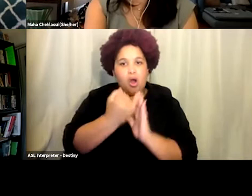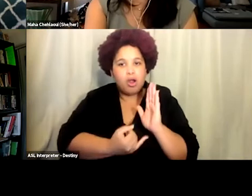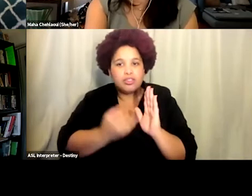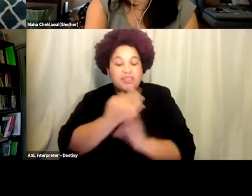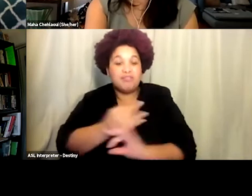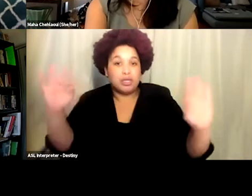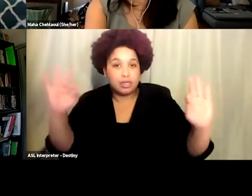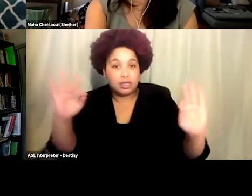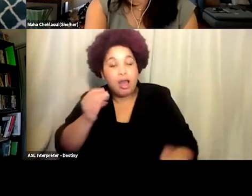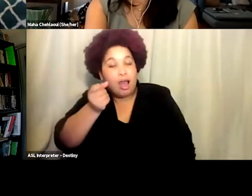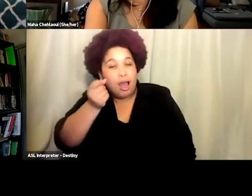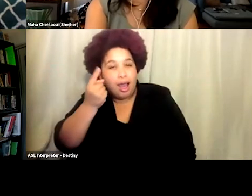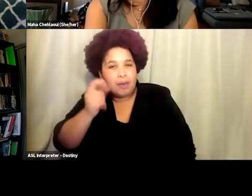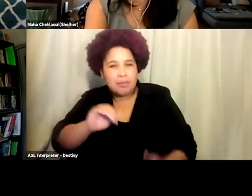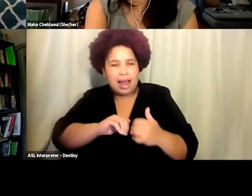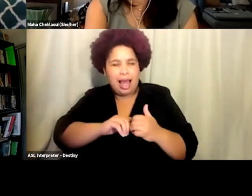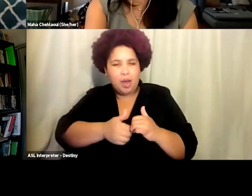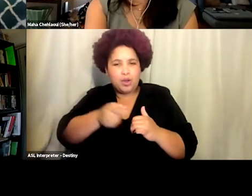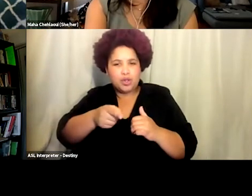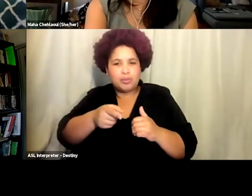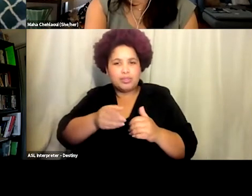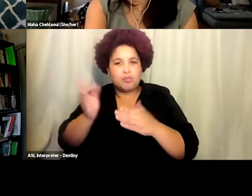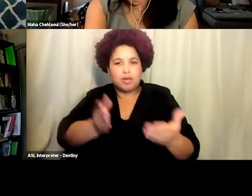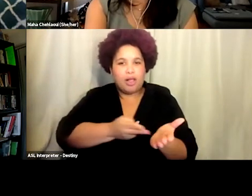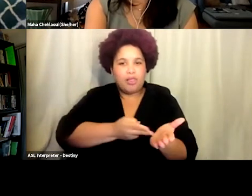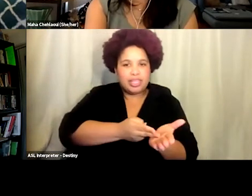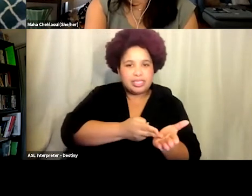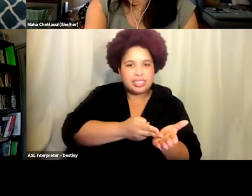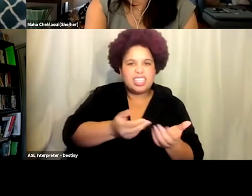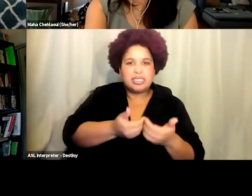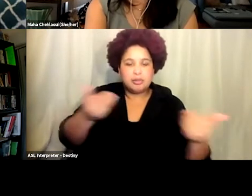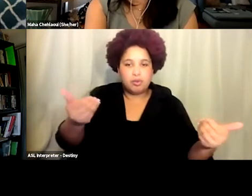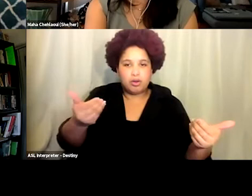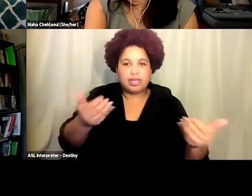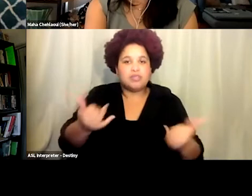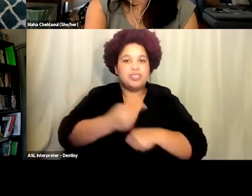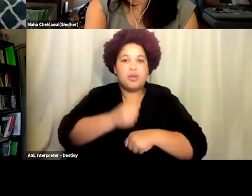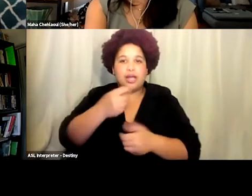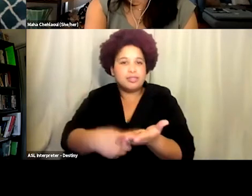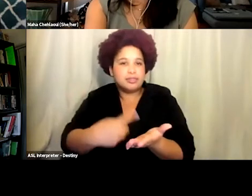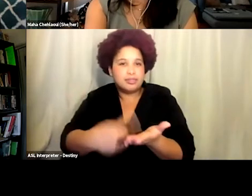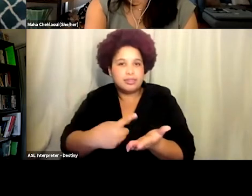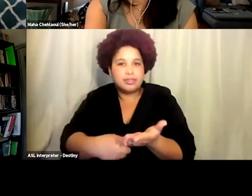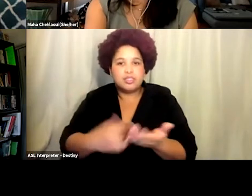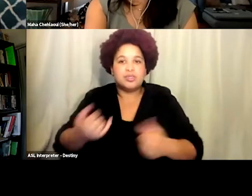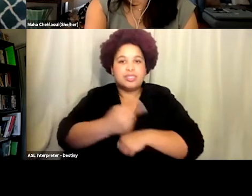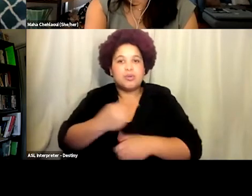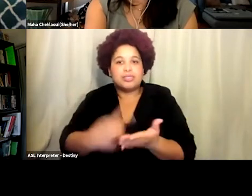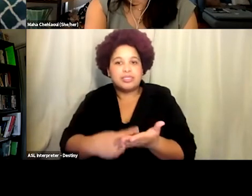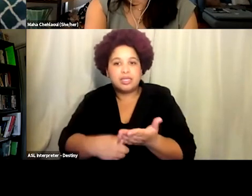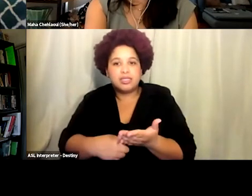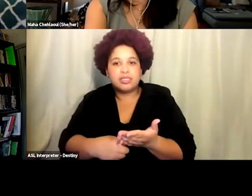free. But how are you able to bring the authenticity? That is something else. And today we're not discussing that. Today we're discussing